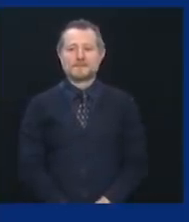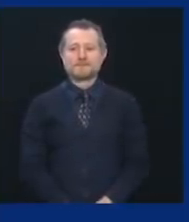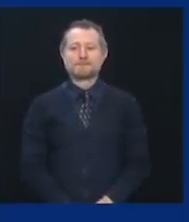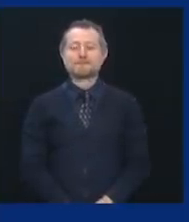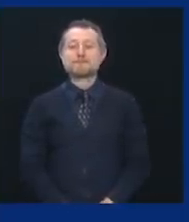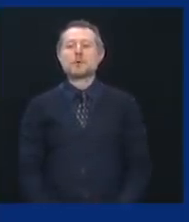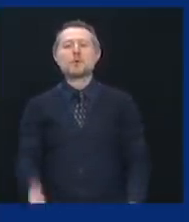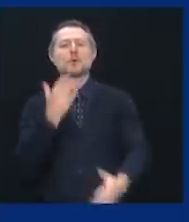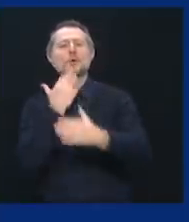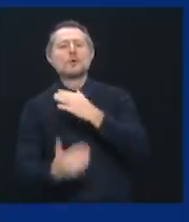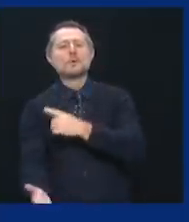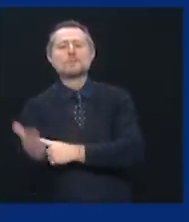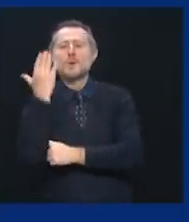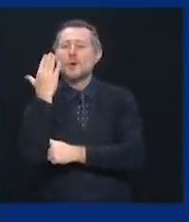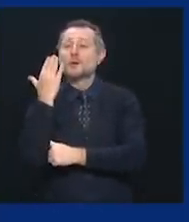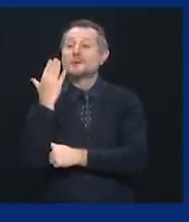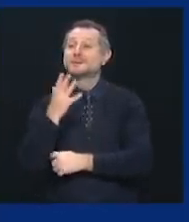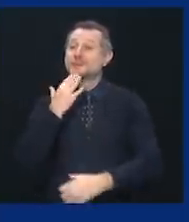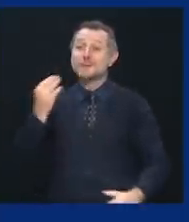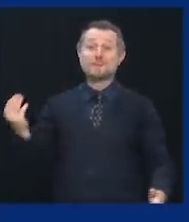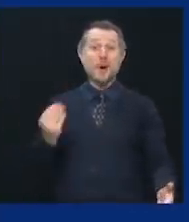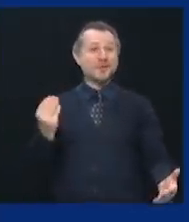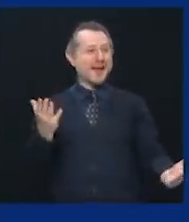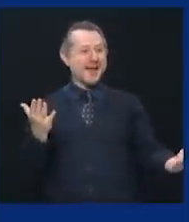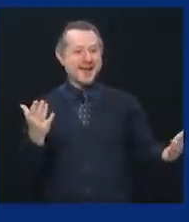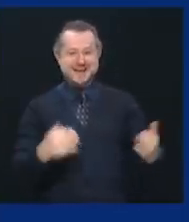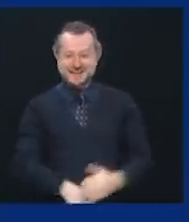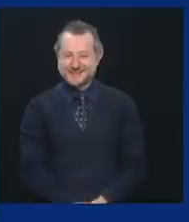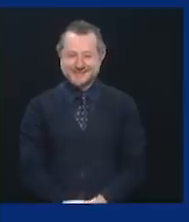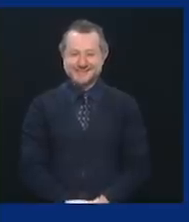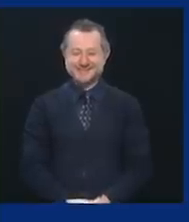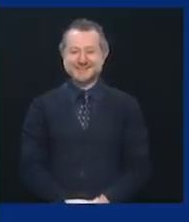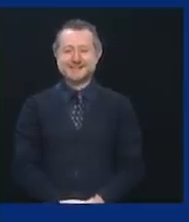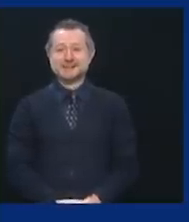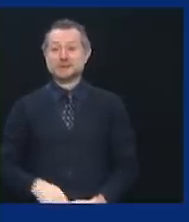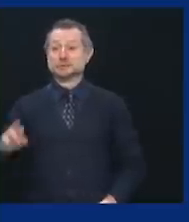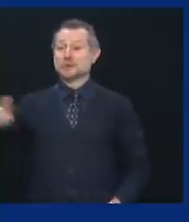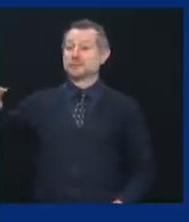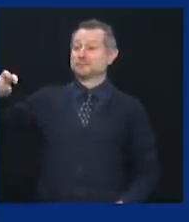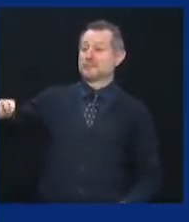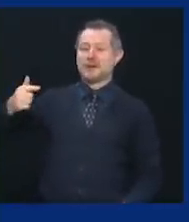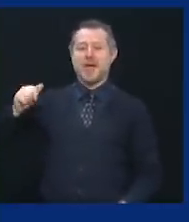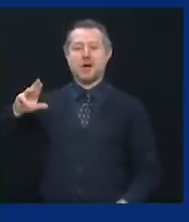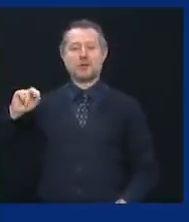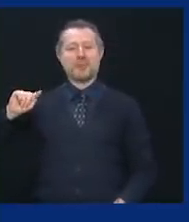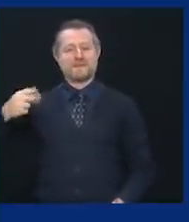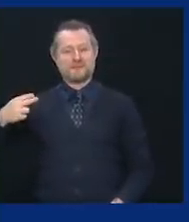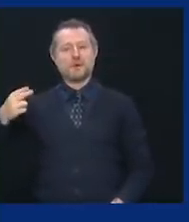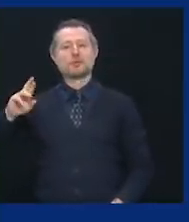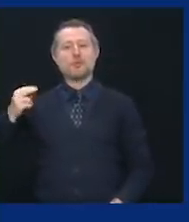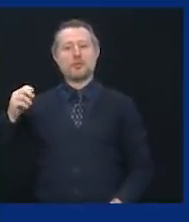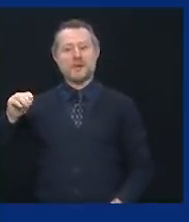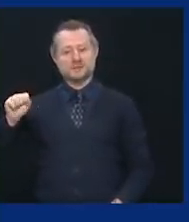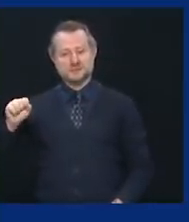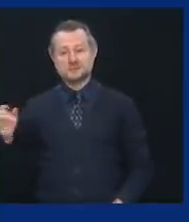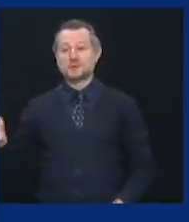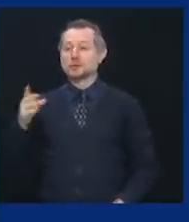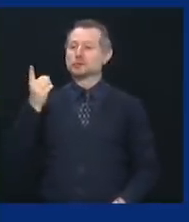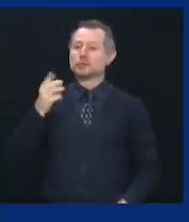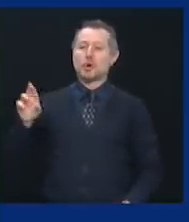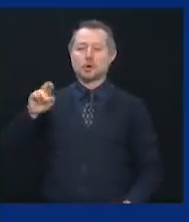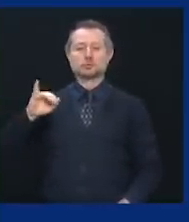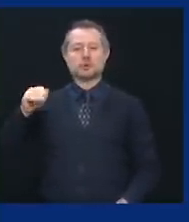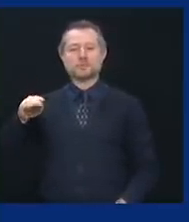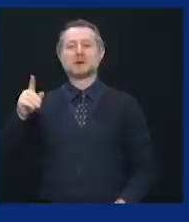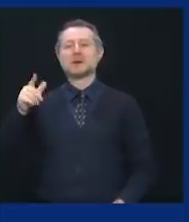Good Monday morning. From my right, Gareth Rhodes, Dr. Jim Malatris, Beth Garvey,